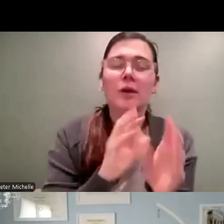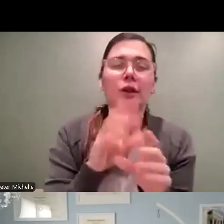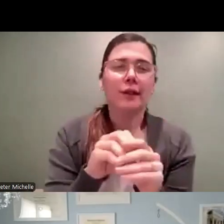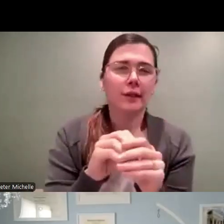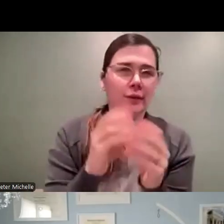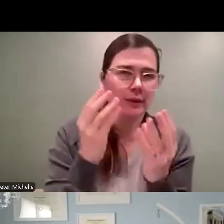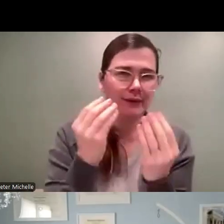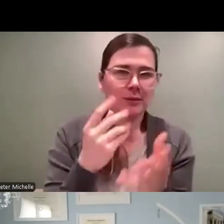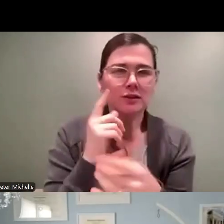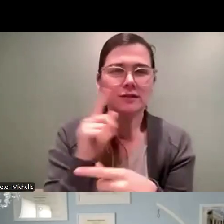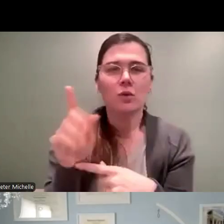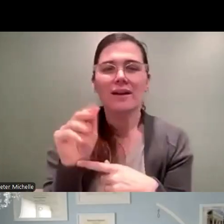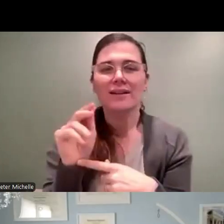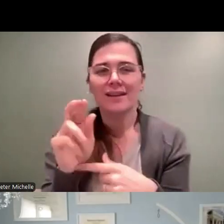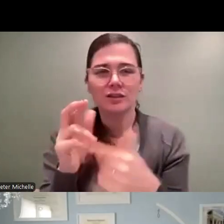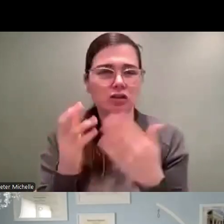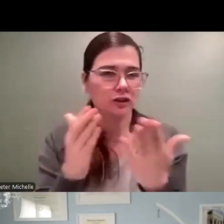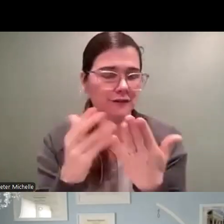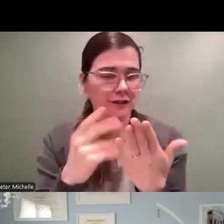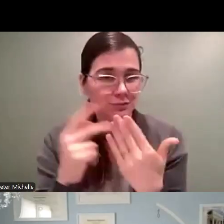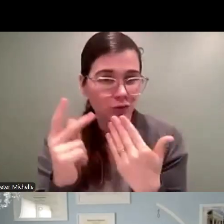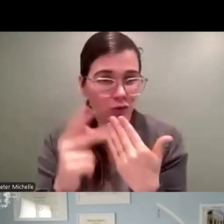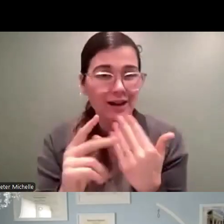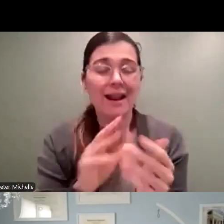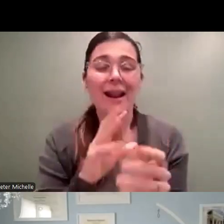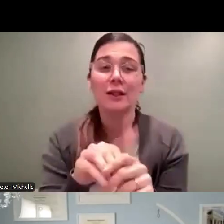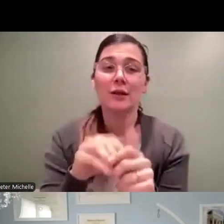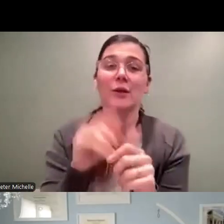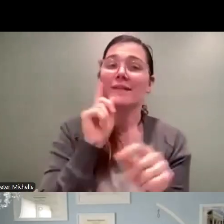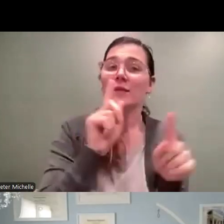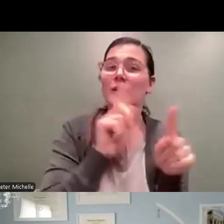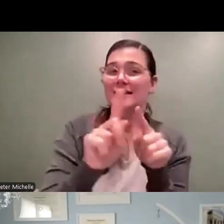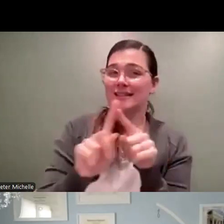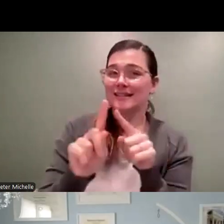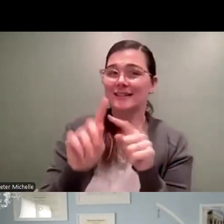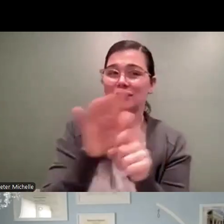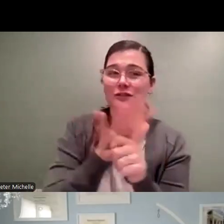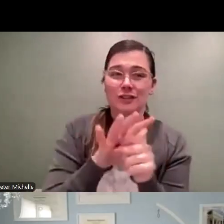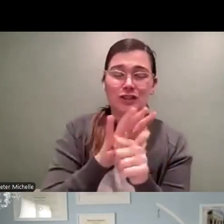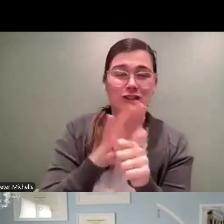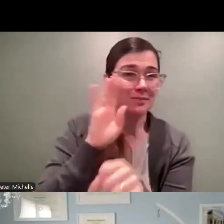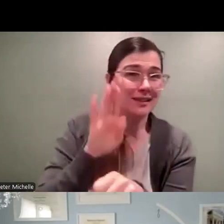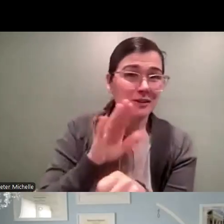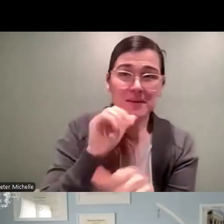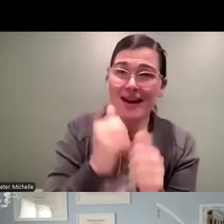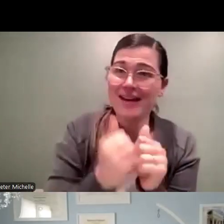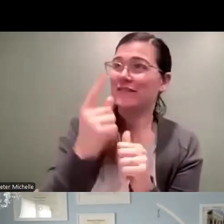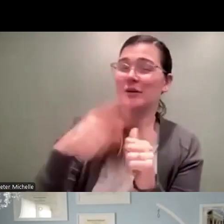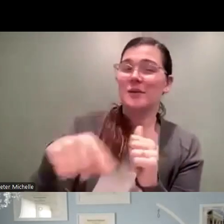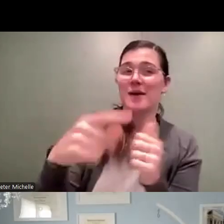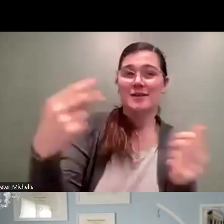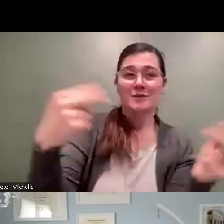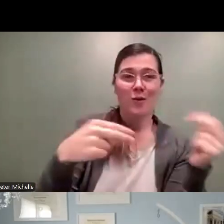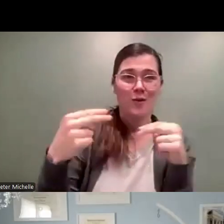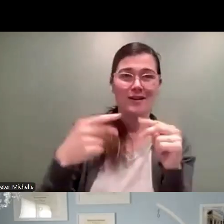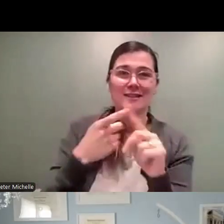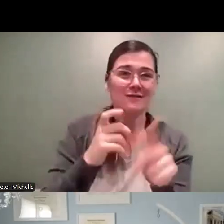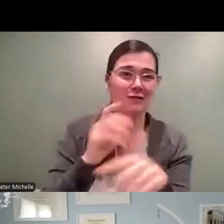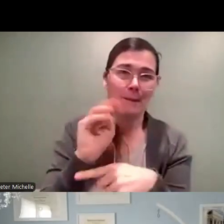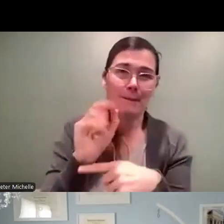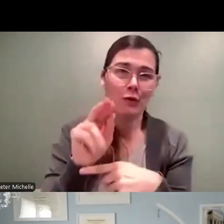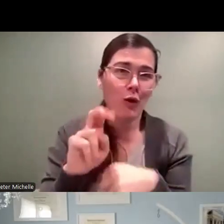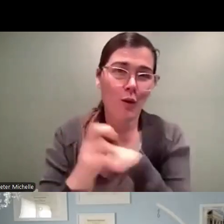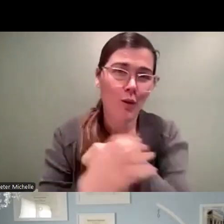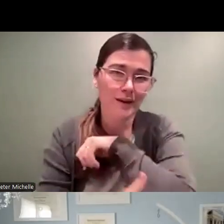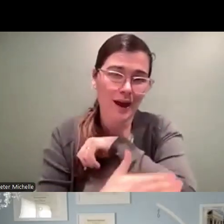Services Program. And I will make sure that I include it for all of the different regions because I know not everyone here is from Monroe County or the surrounding counties. So to make sure that we can have